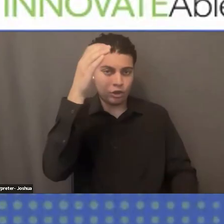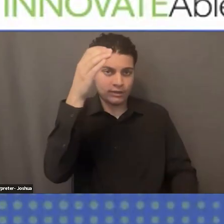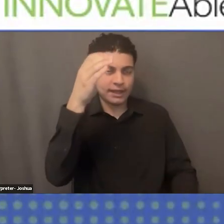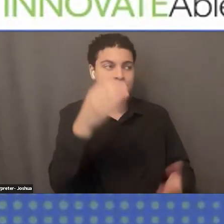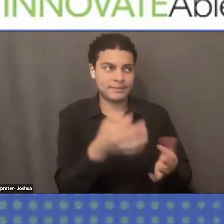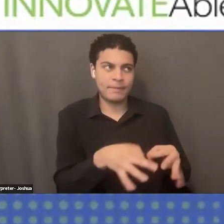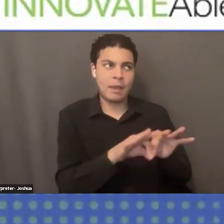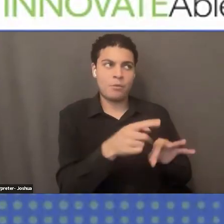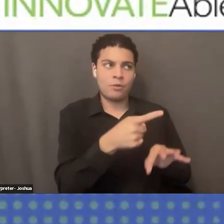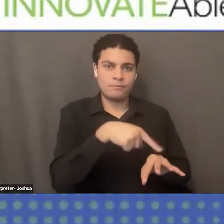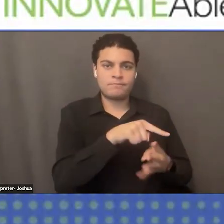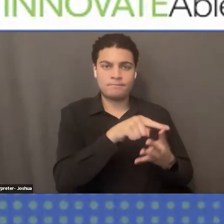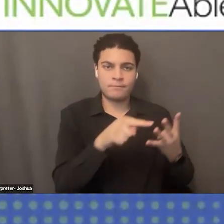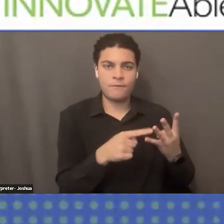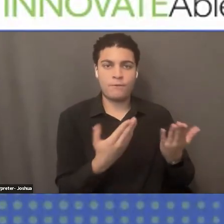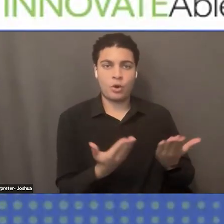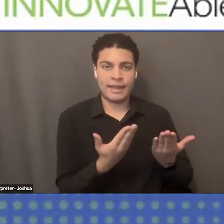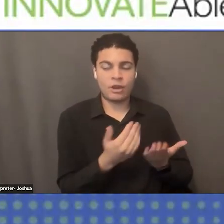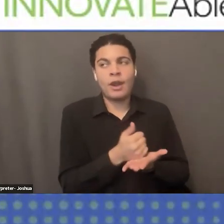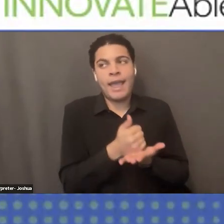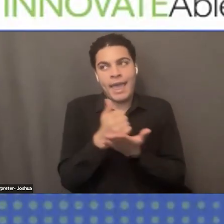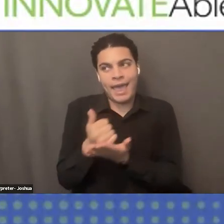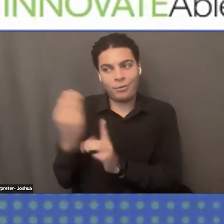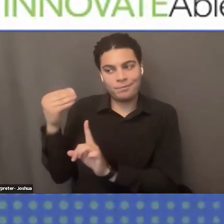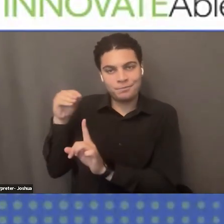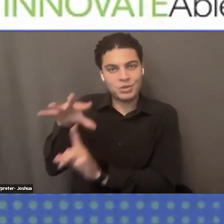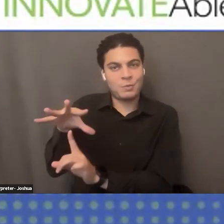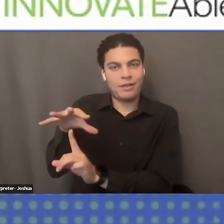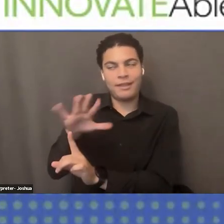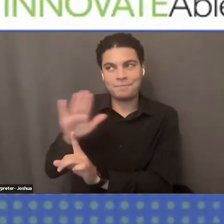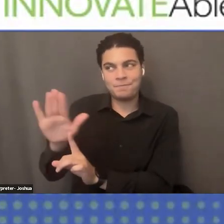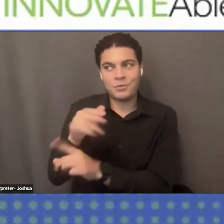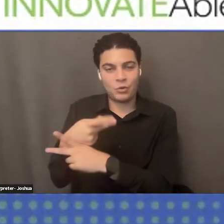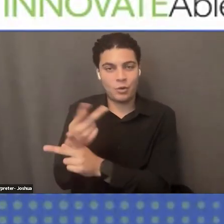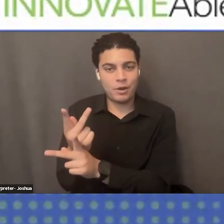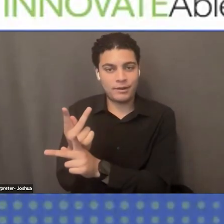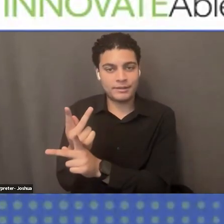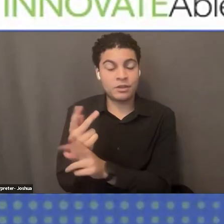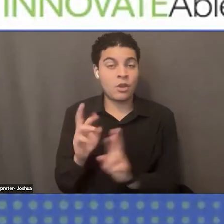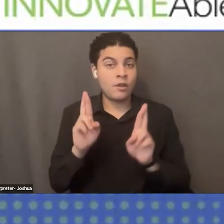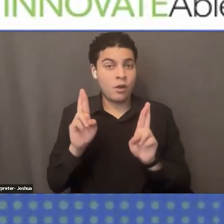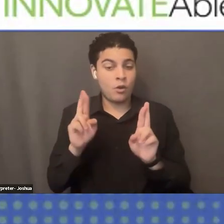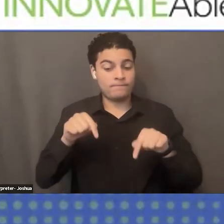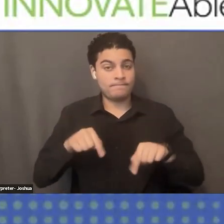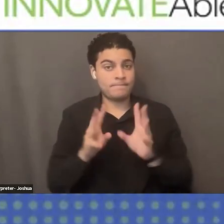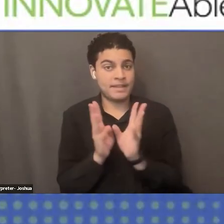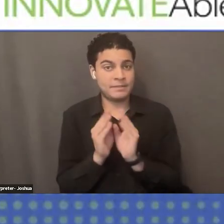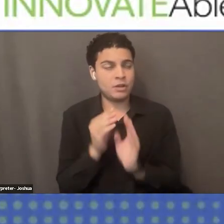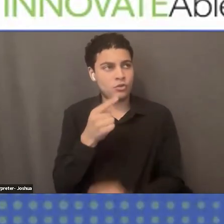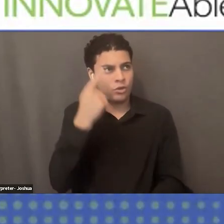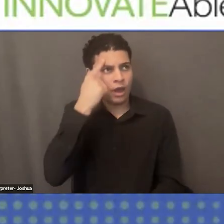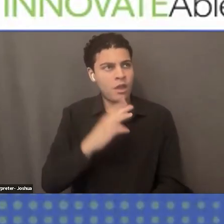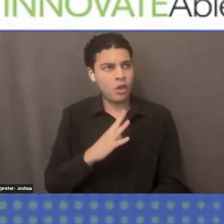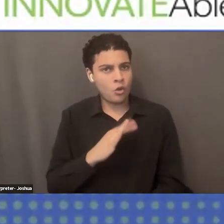that they deserve. We hope that you really found this session informative and helpful for your